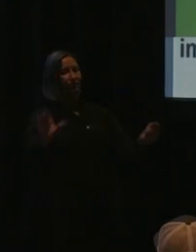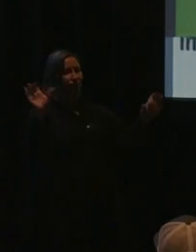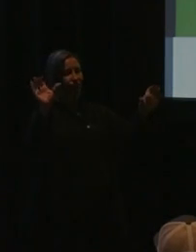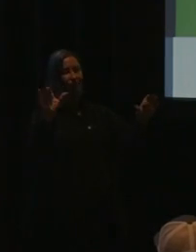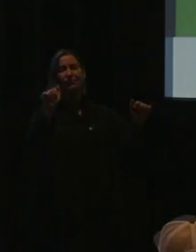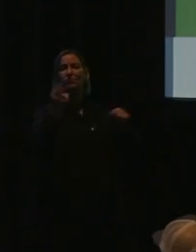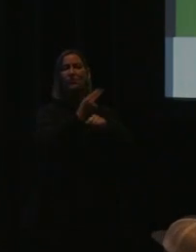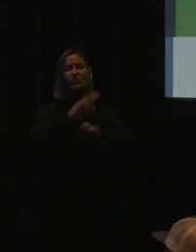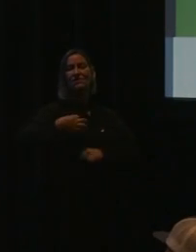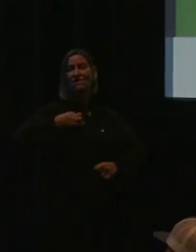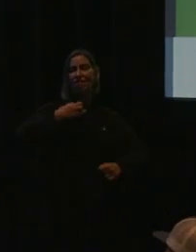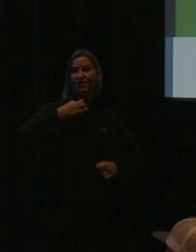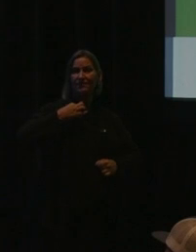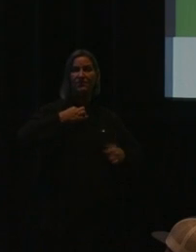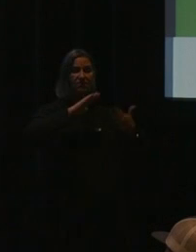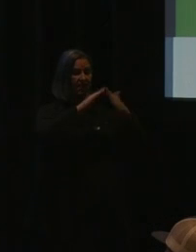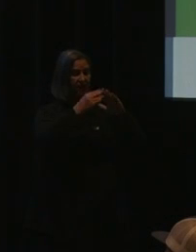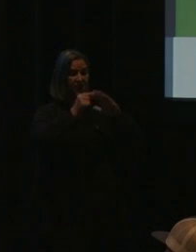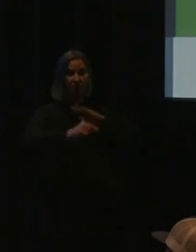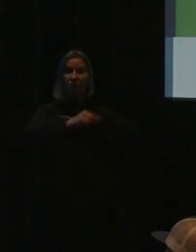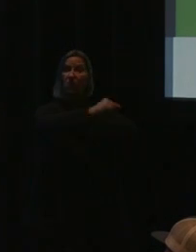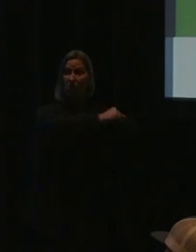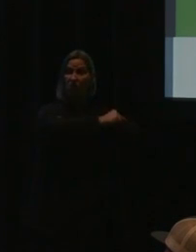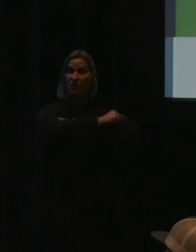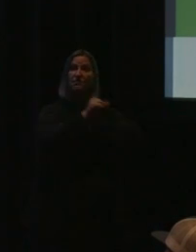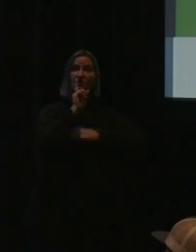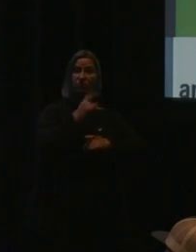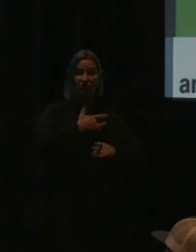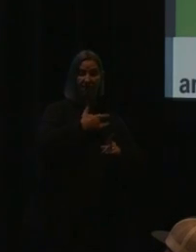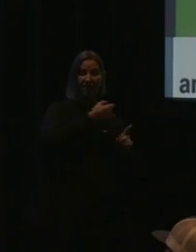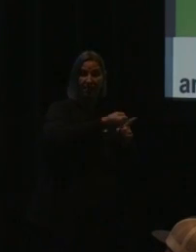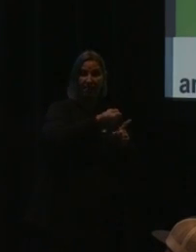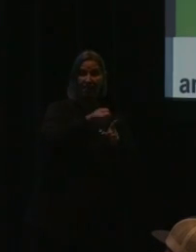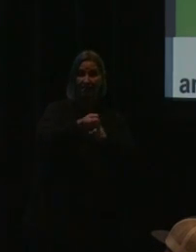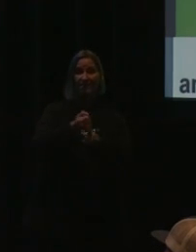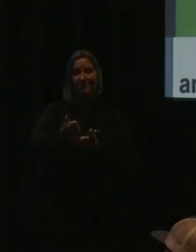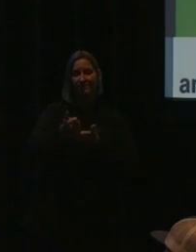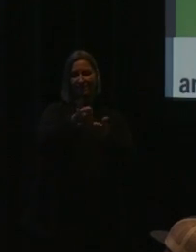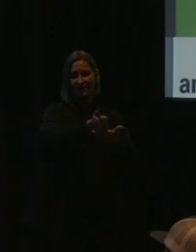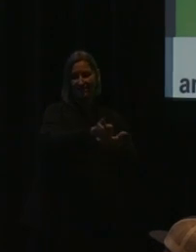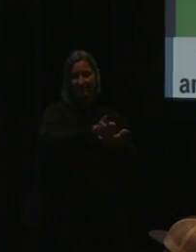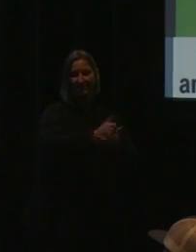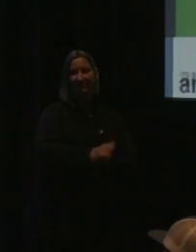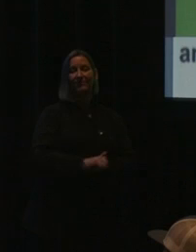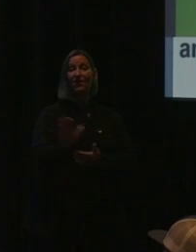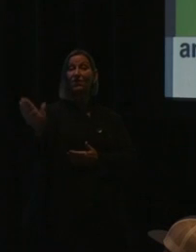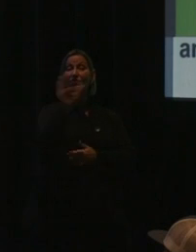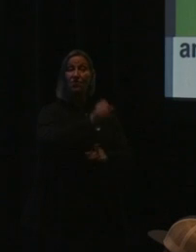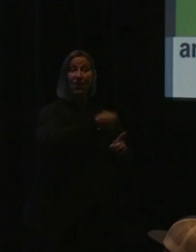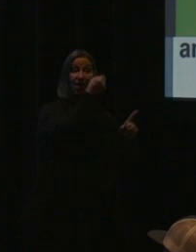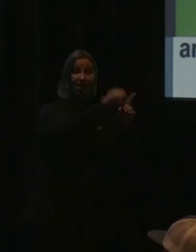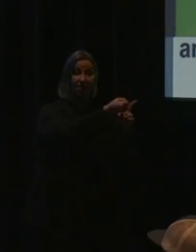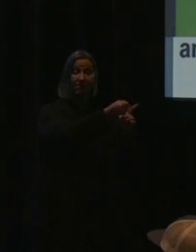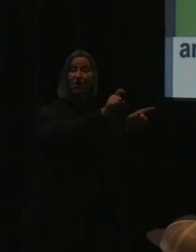always use volunteers at our community gardens, and your impact will be felt immediately. Your impact will also be